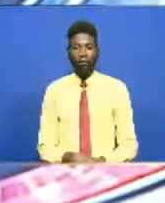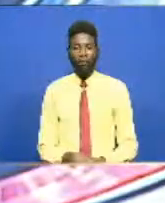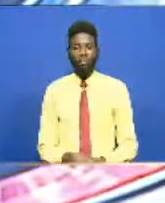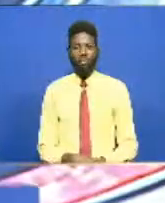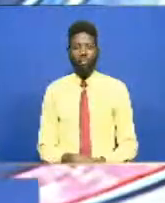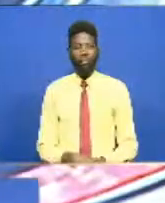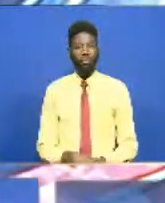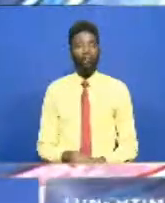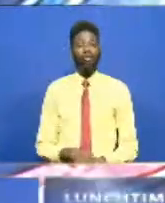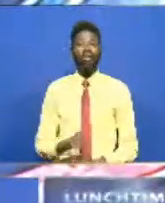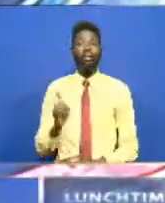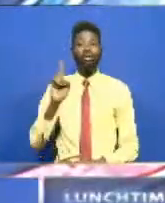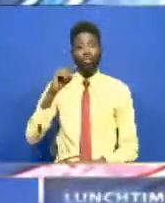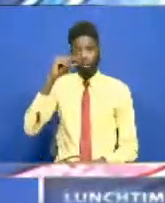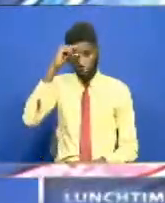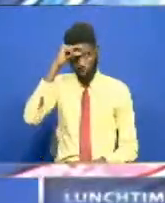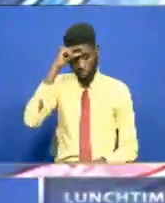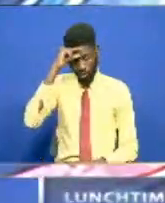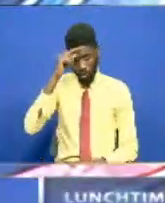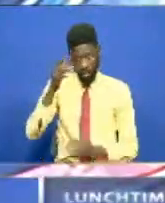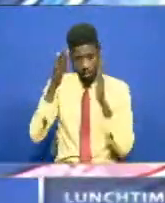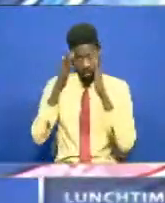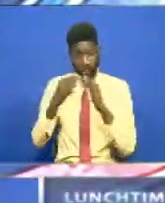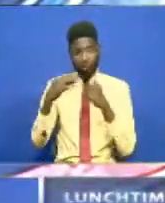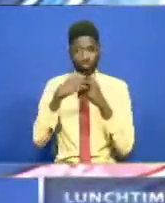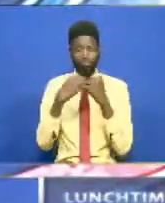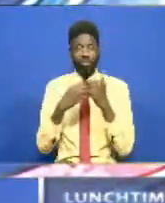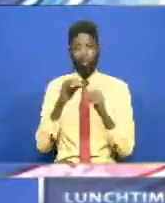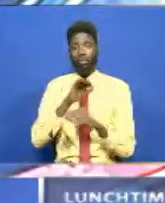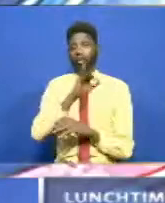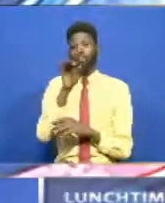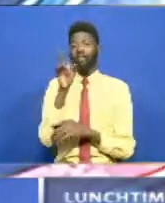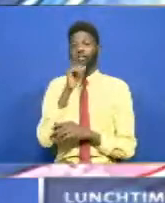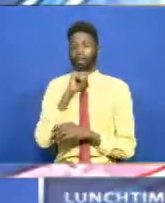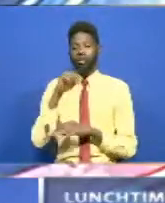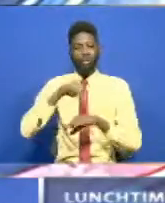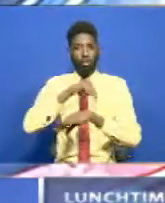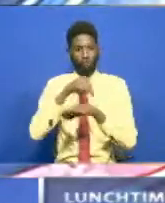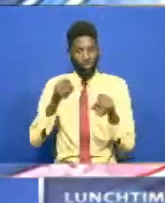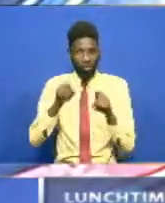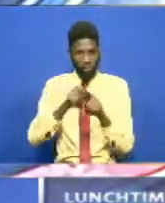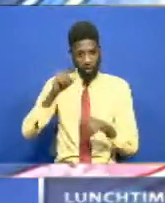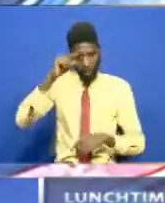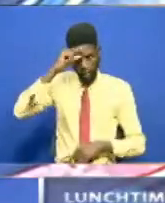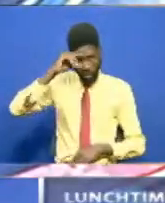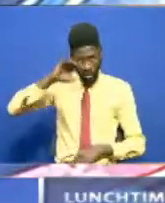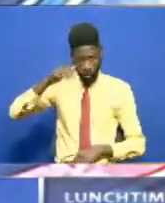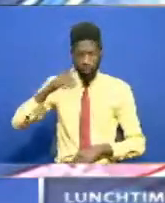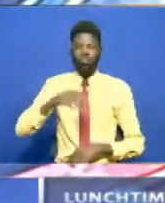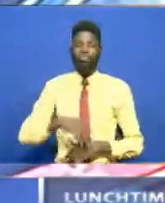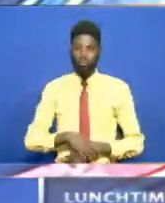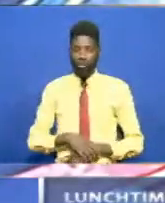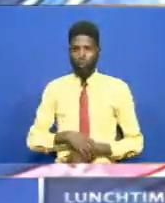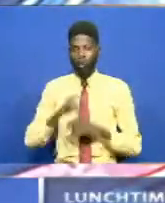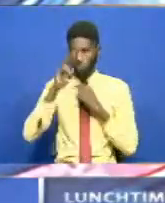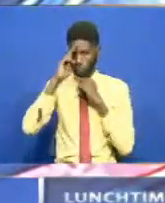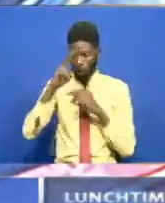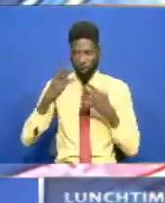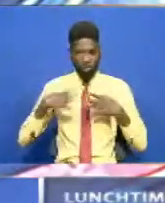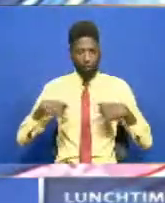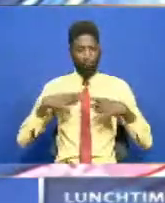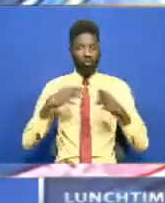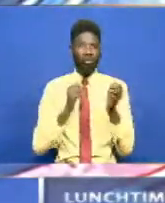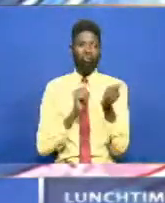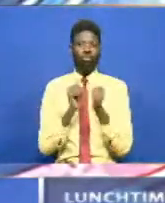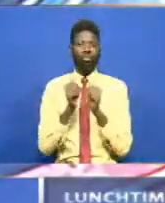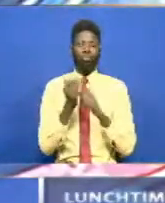And Nairobi Governor Mike Sonko has called on national and county governments to honour sportsmen and women